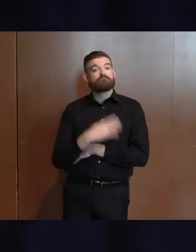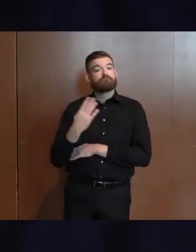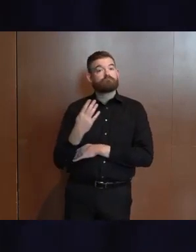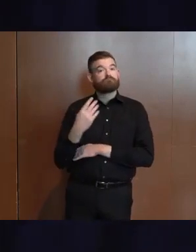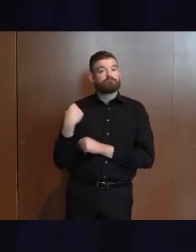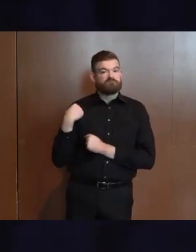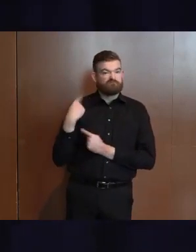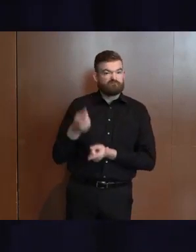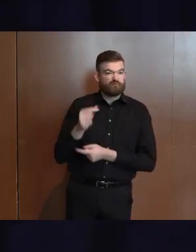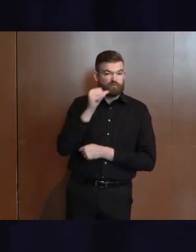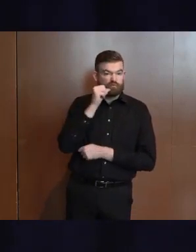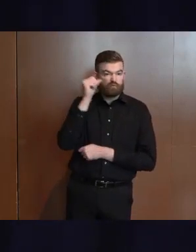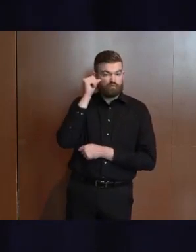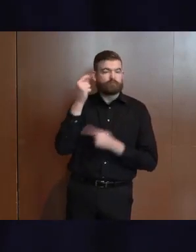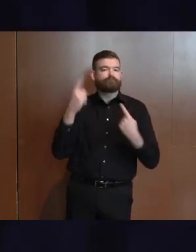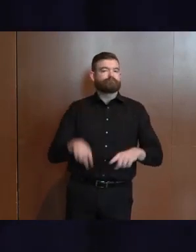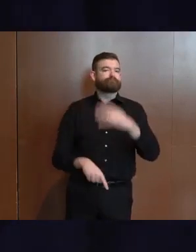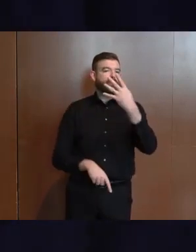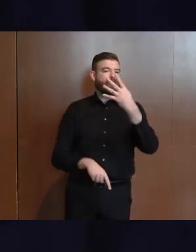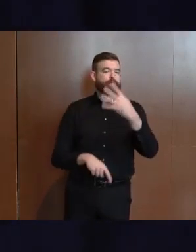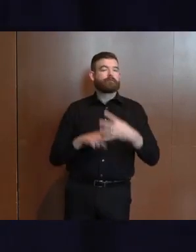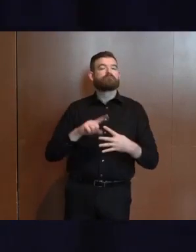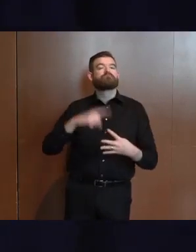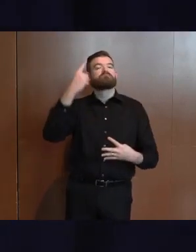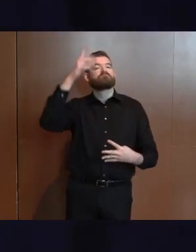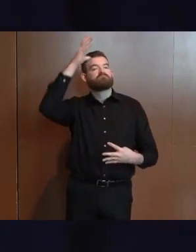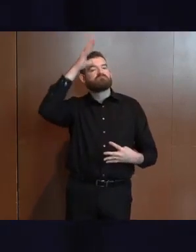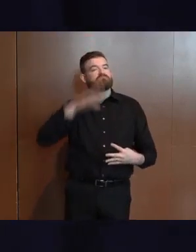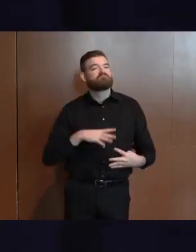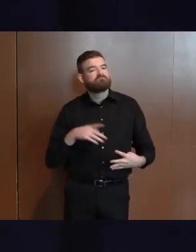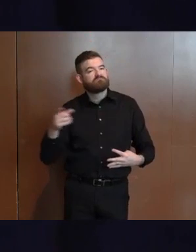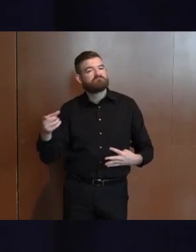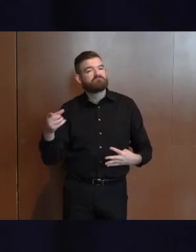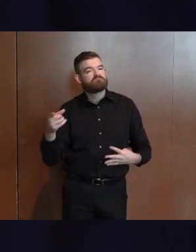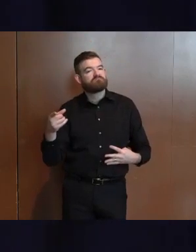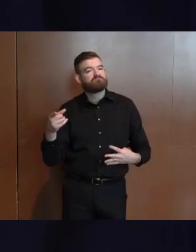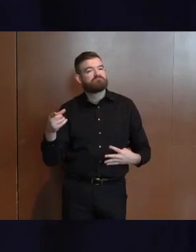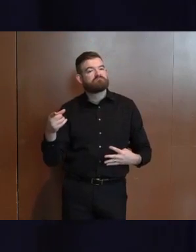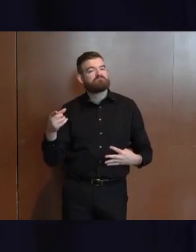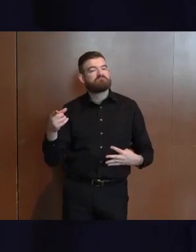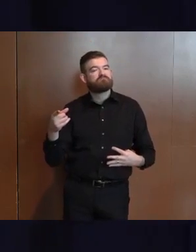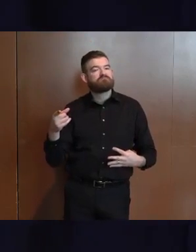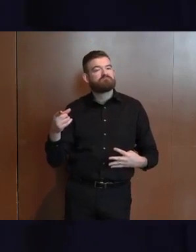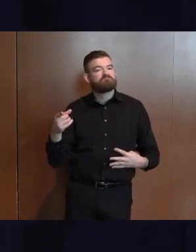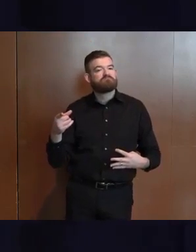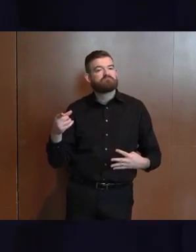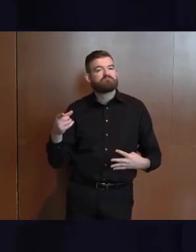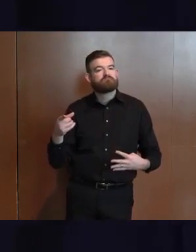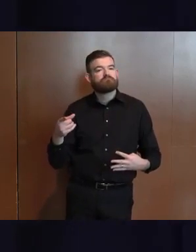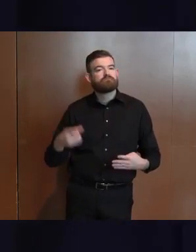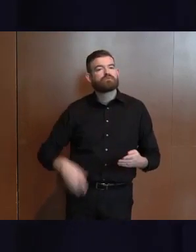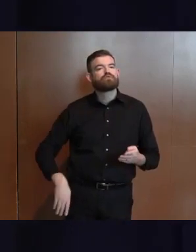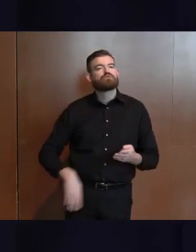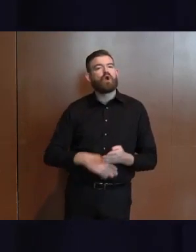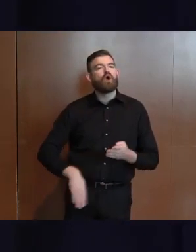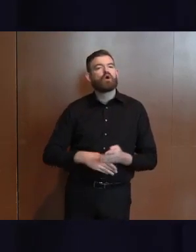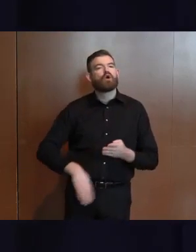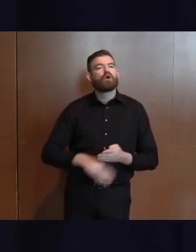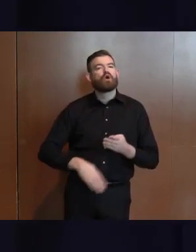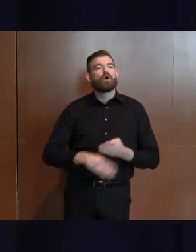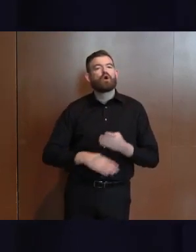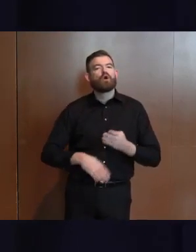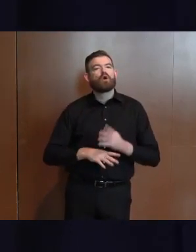incidents. There was a gentleman operating an indoor soccer arena that had been warned on March 23rd. He